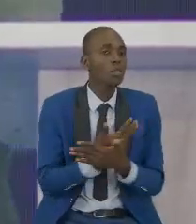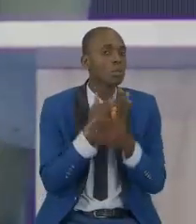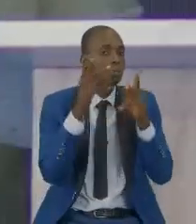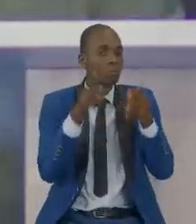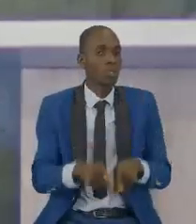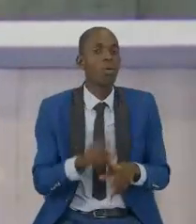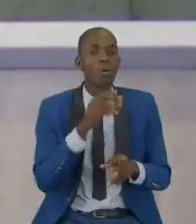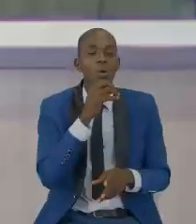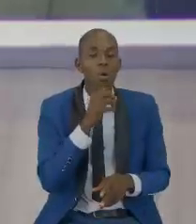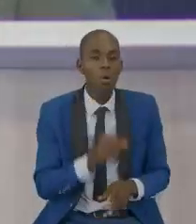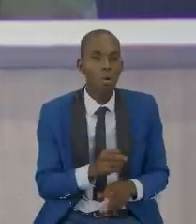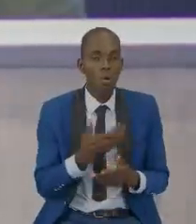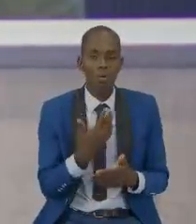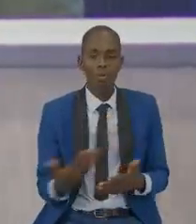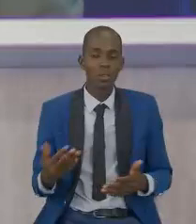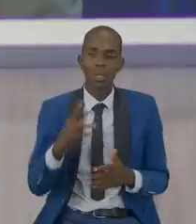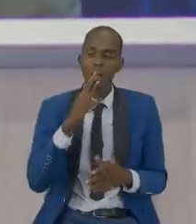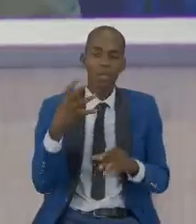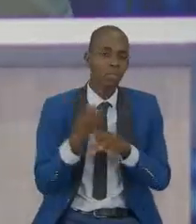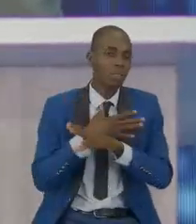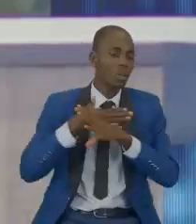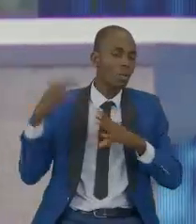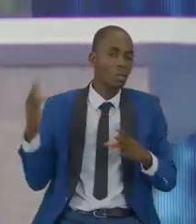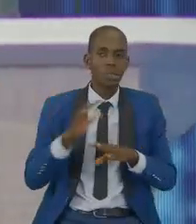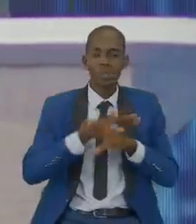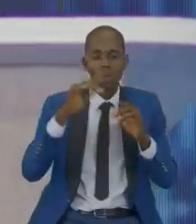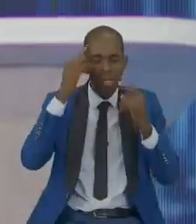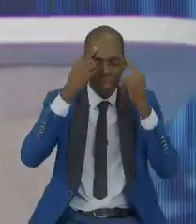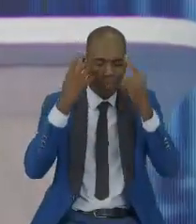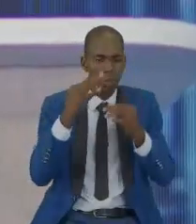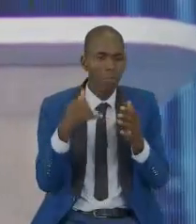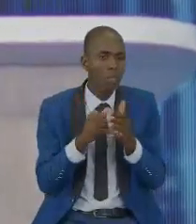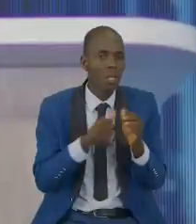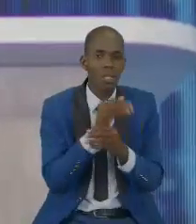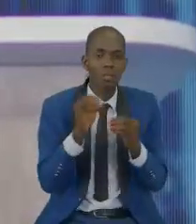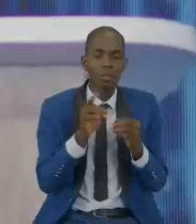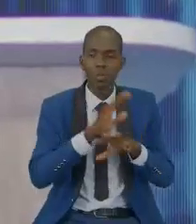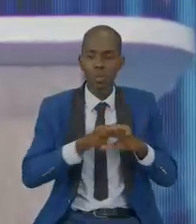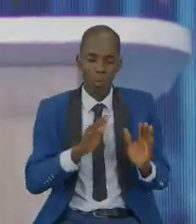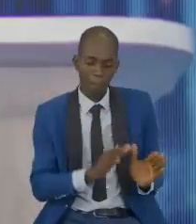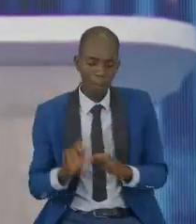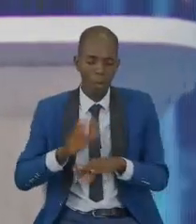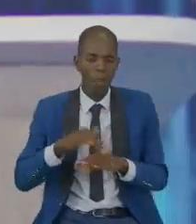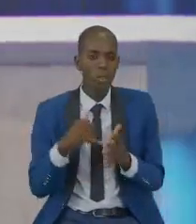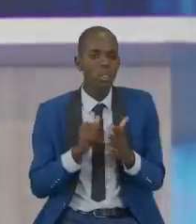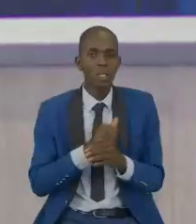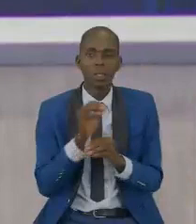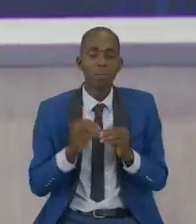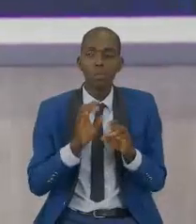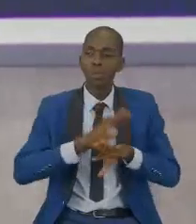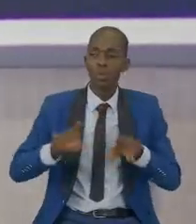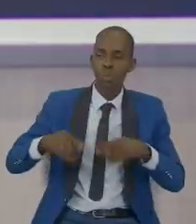Old things are passed away. You don't think about them anymore. You don't plan on them anymore. You don't go